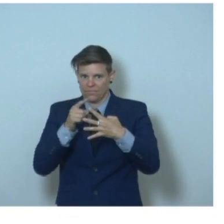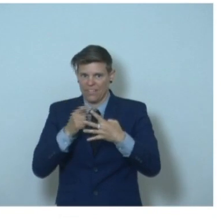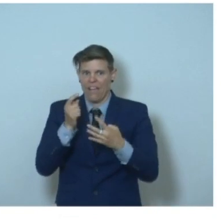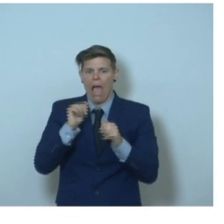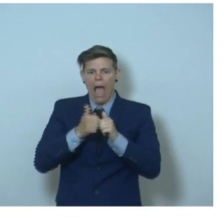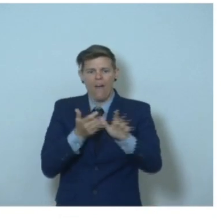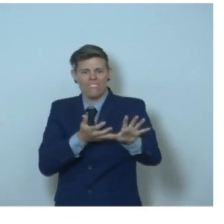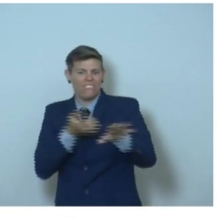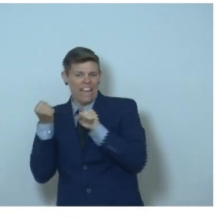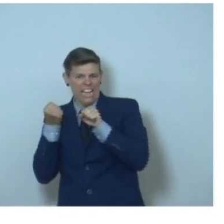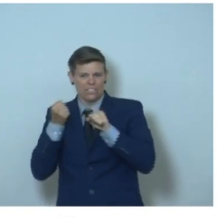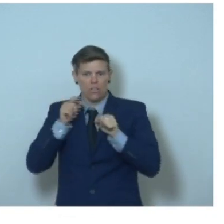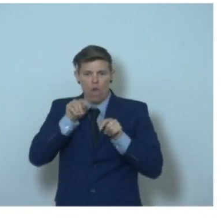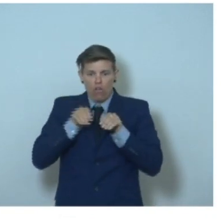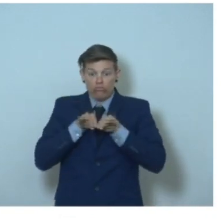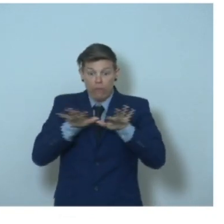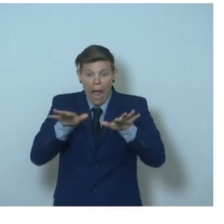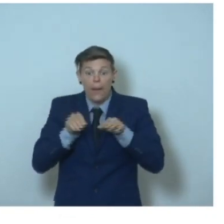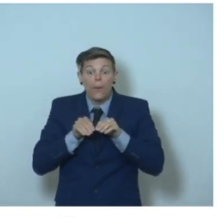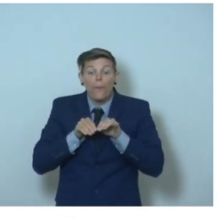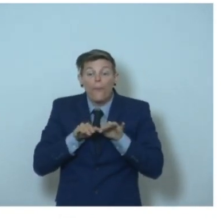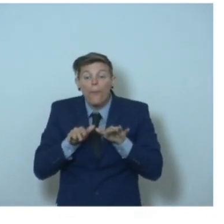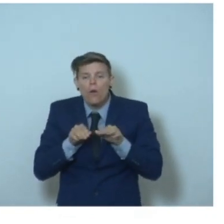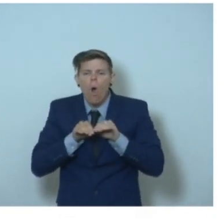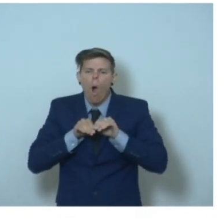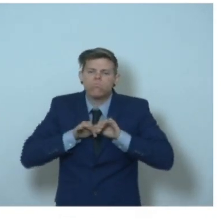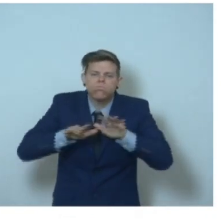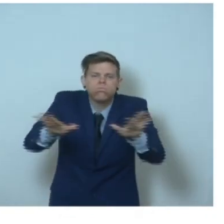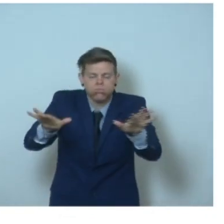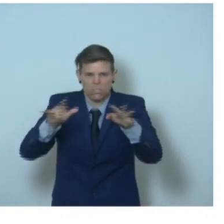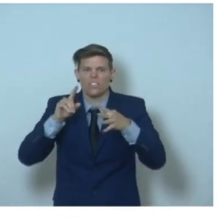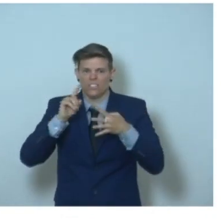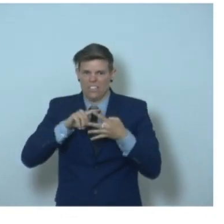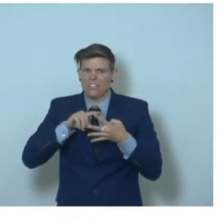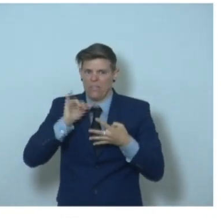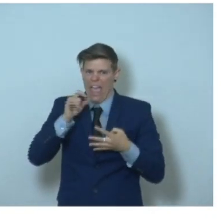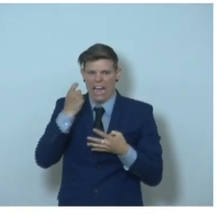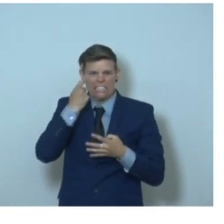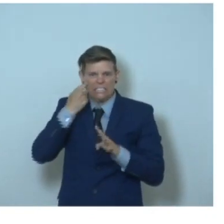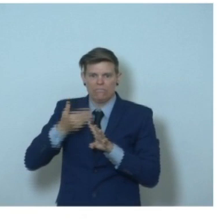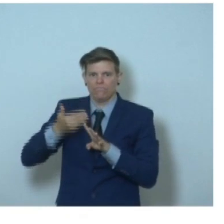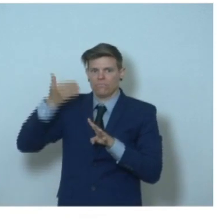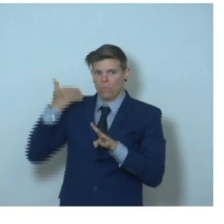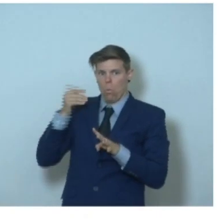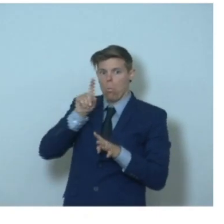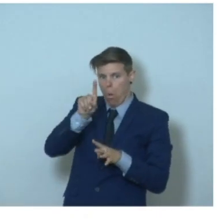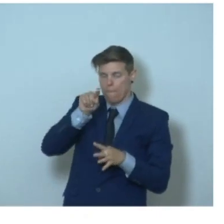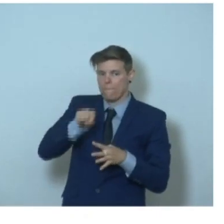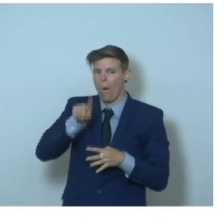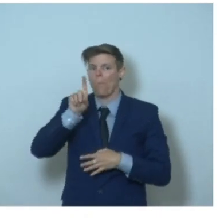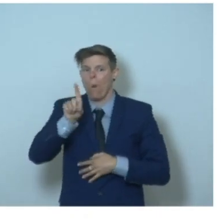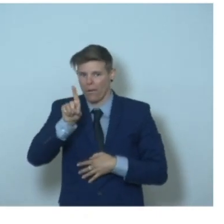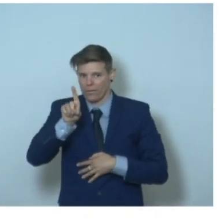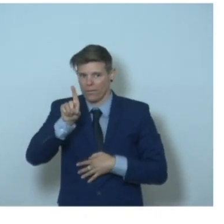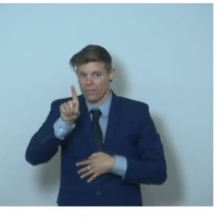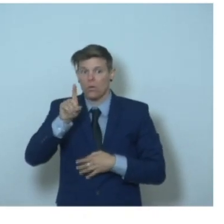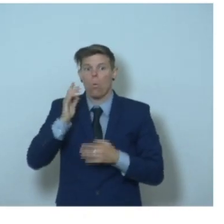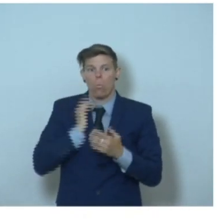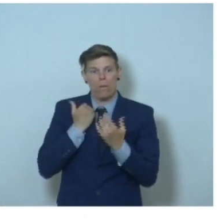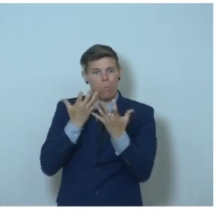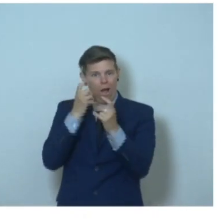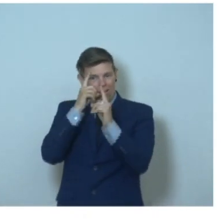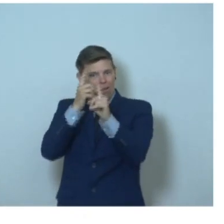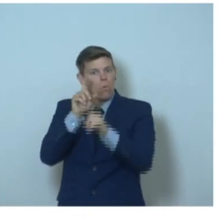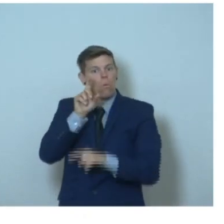graph of the rate going back up. On Monday, we were at 1.1 with a target of 1.15, so we're still beating